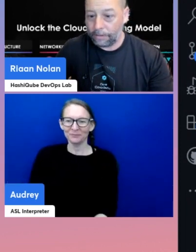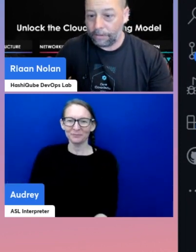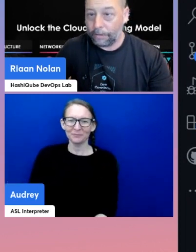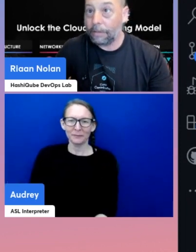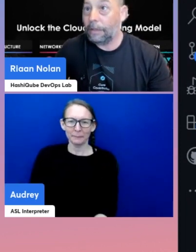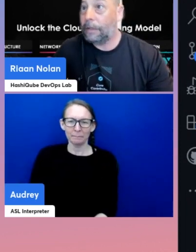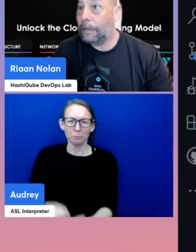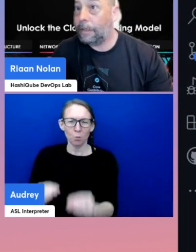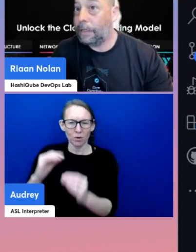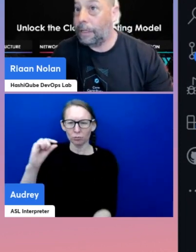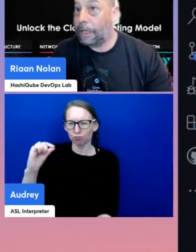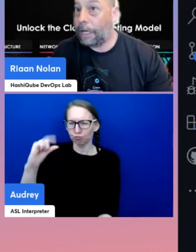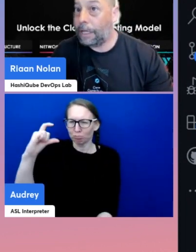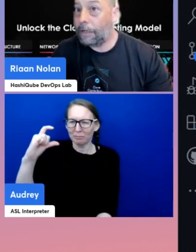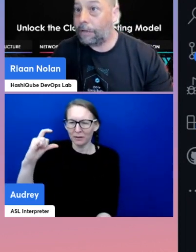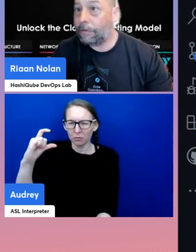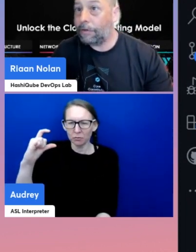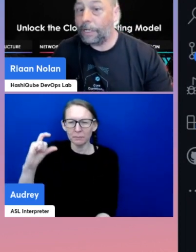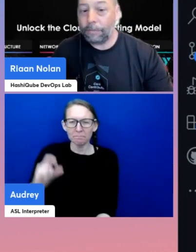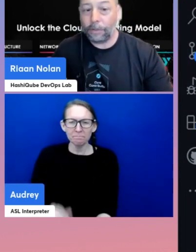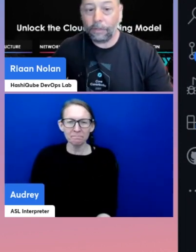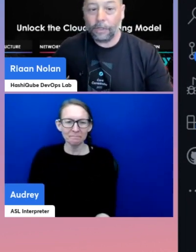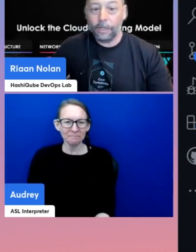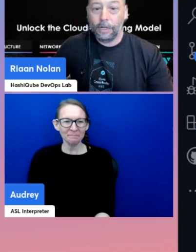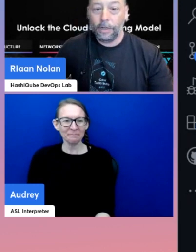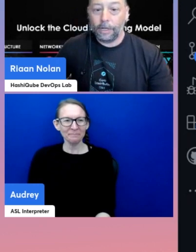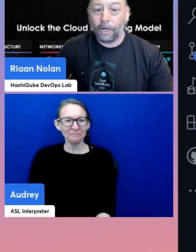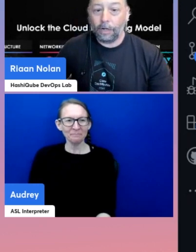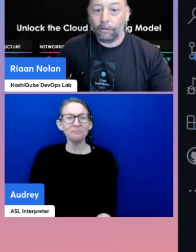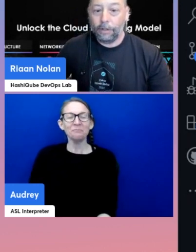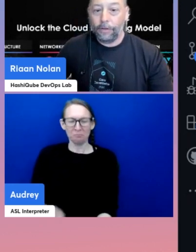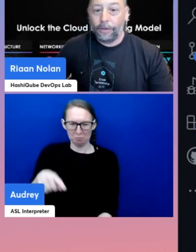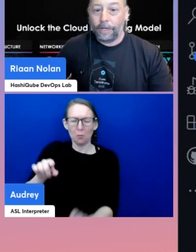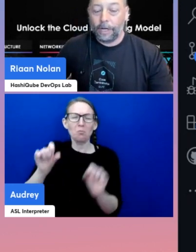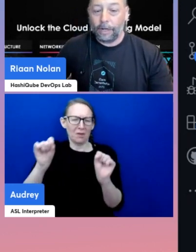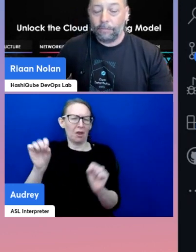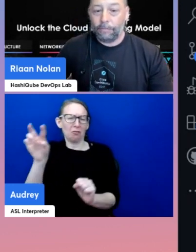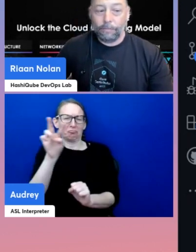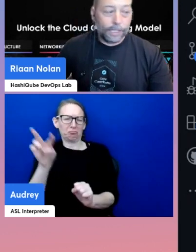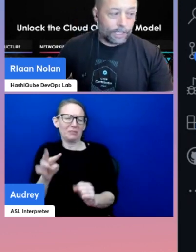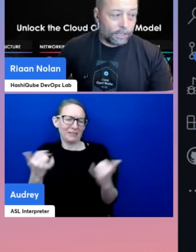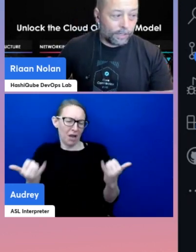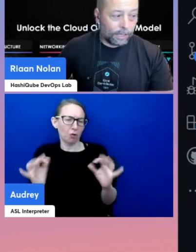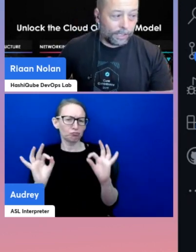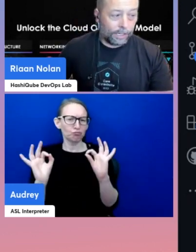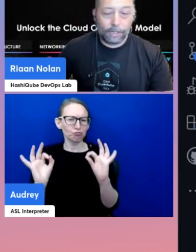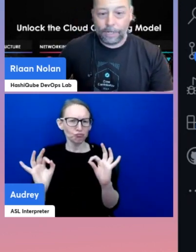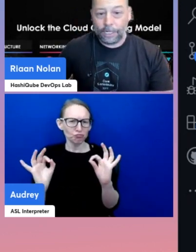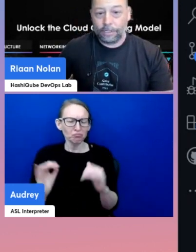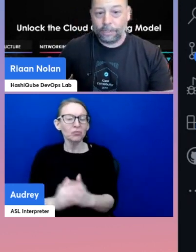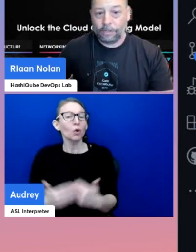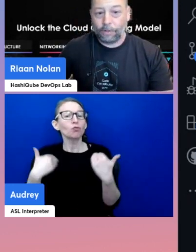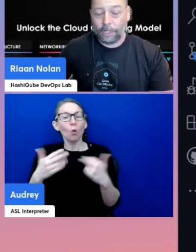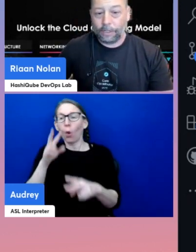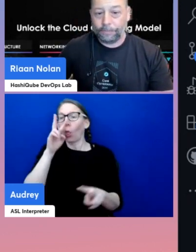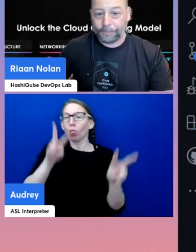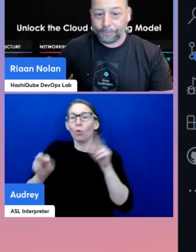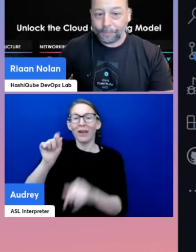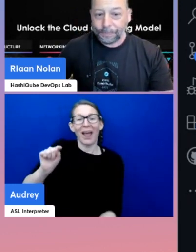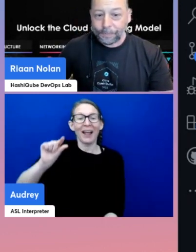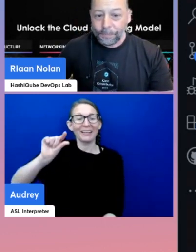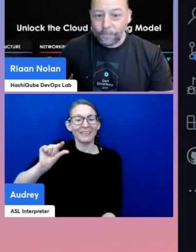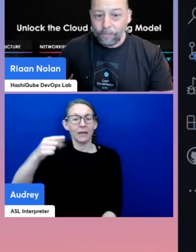better. Yeah, that looks readable. Now, let's just look at our GitHub Actions